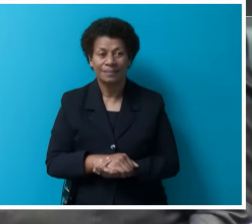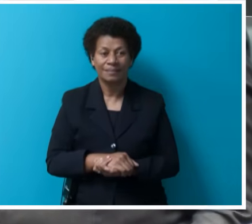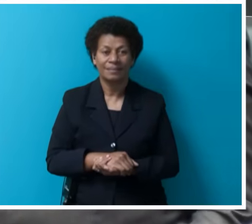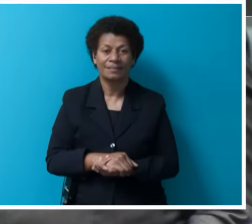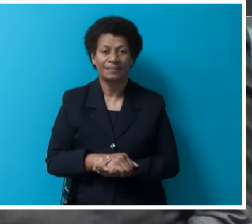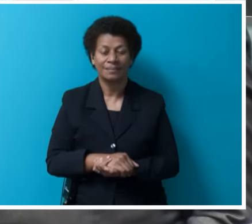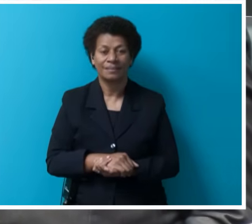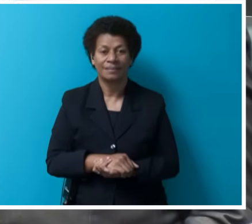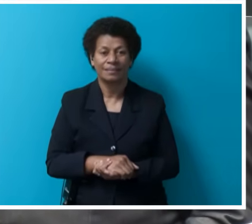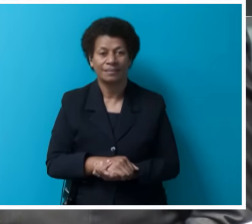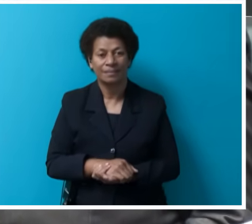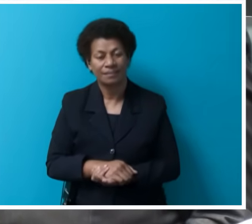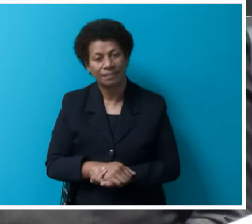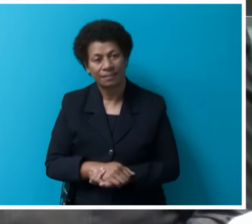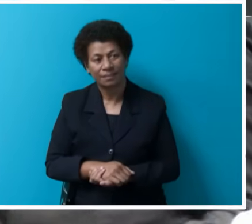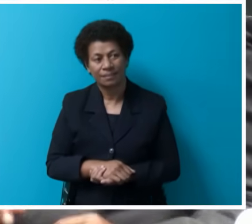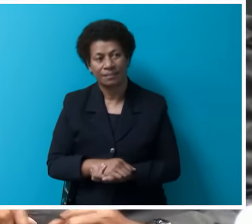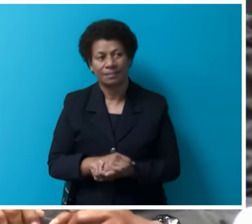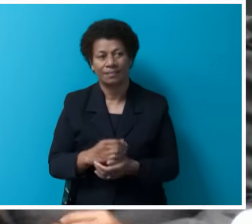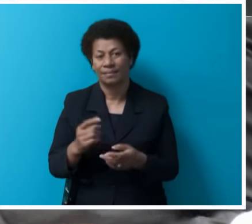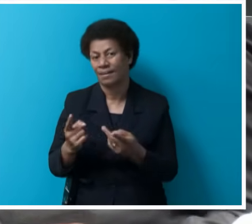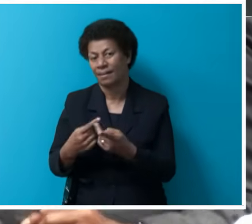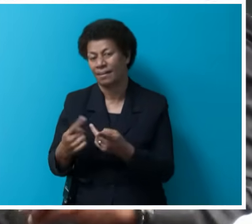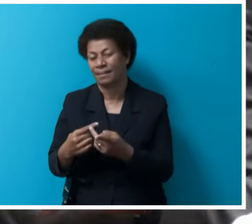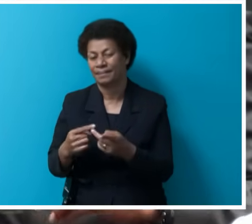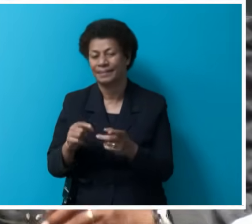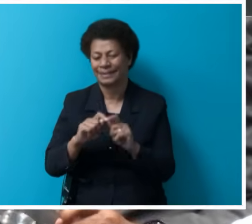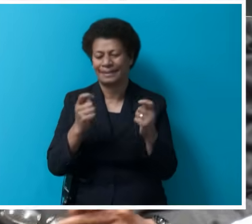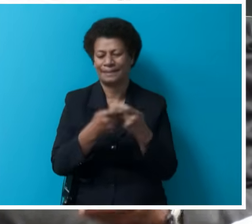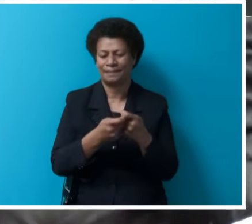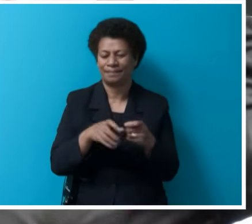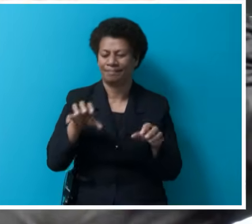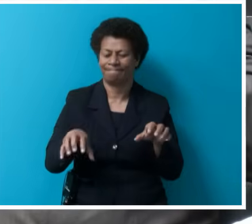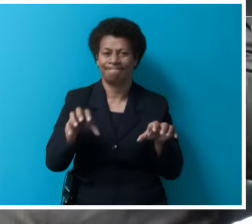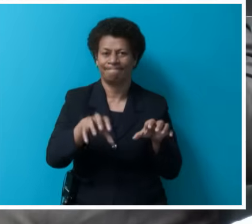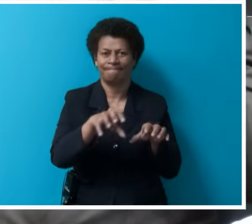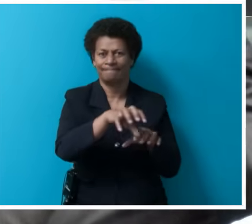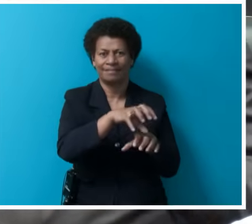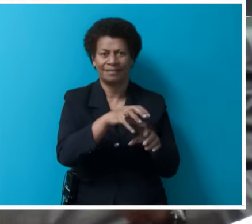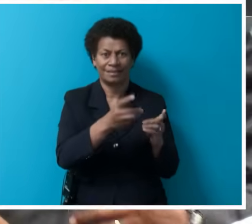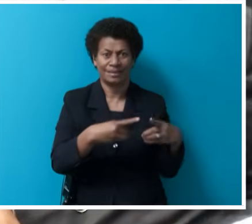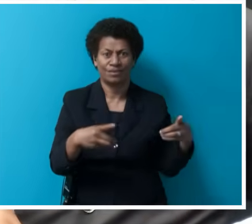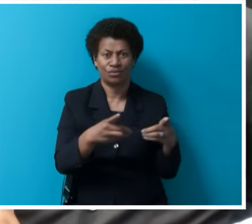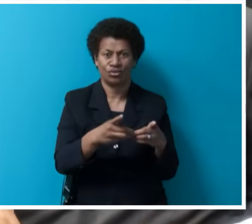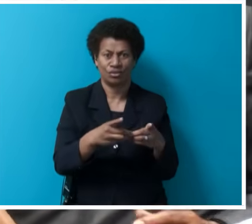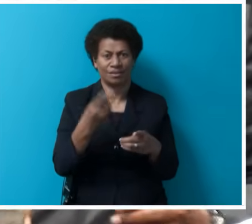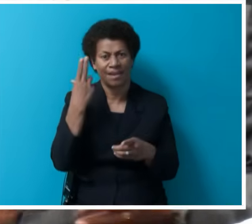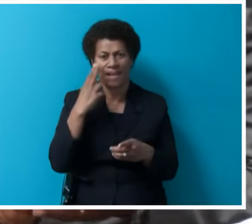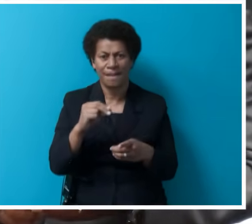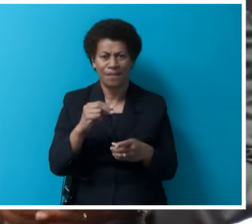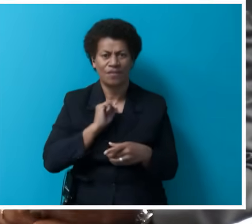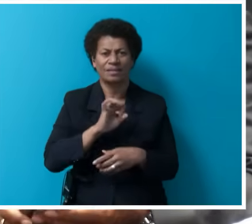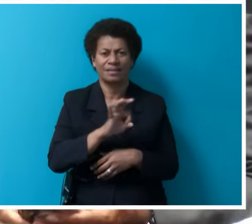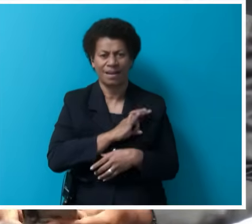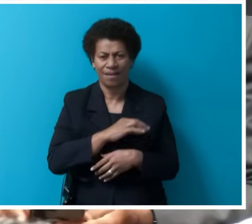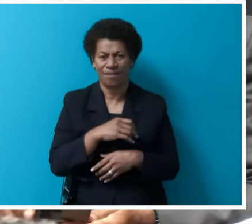Cecilia Nalainde, David Wilco, Hasinada Mai. Other divisions, Muhammad Javid,